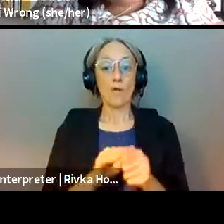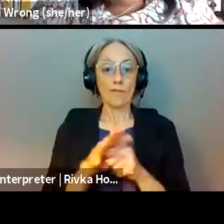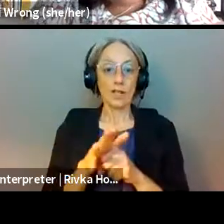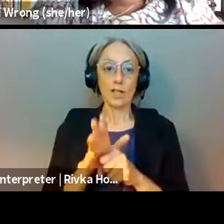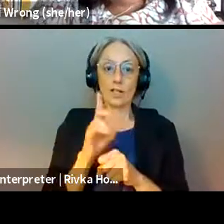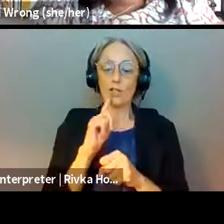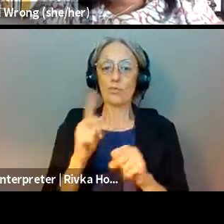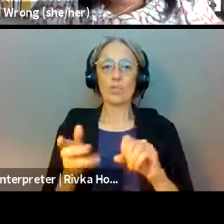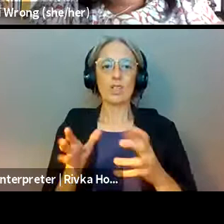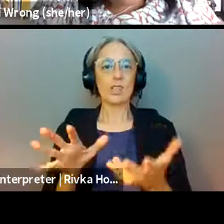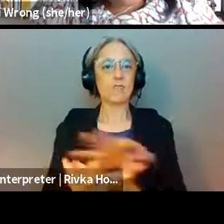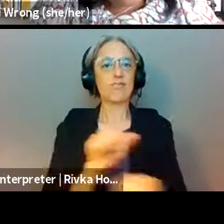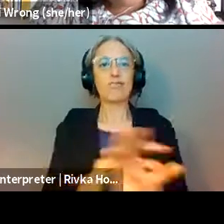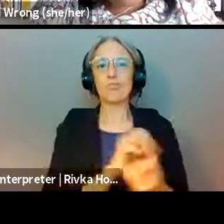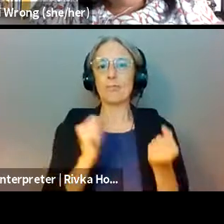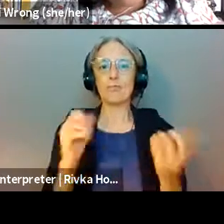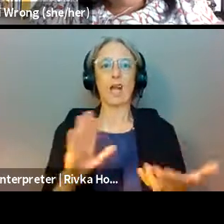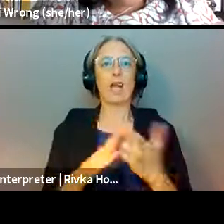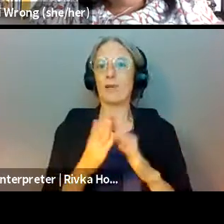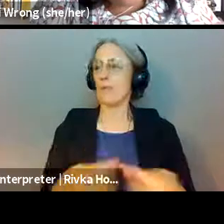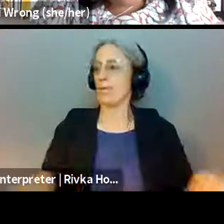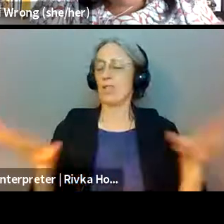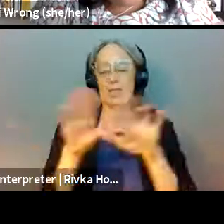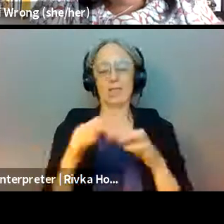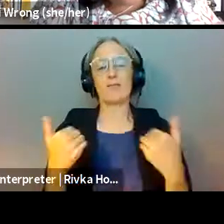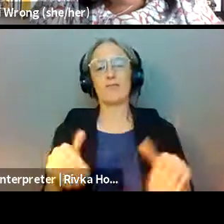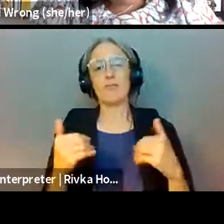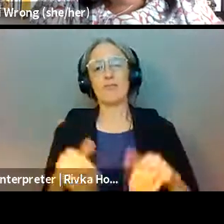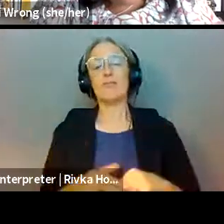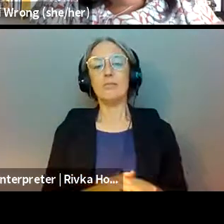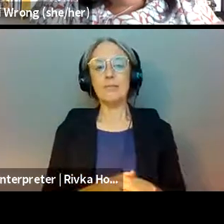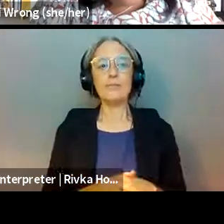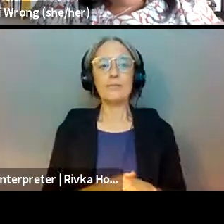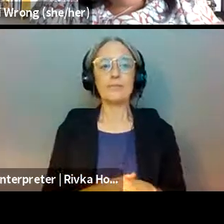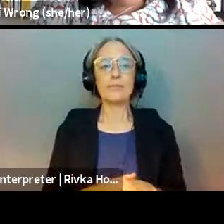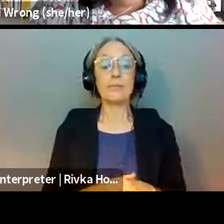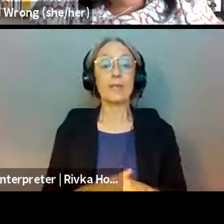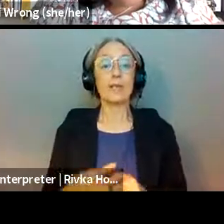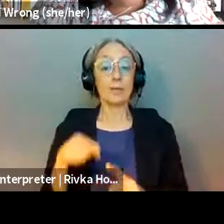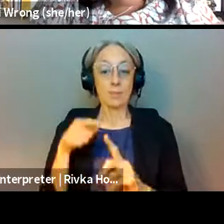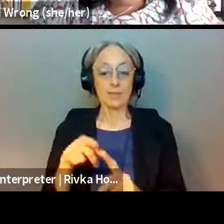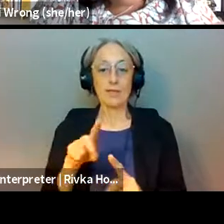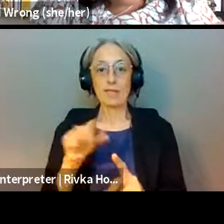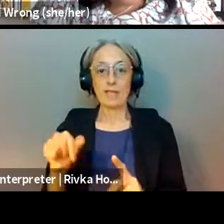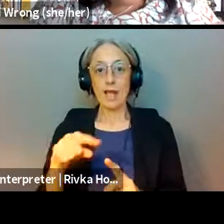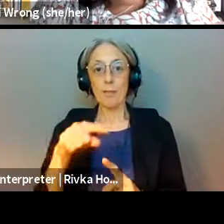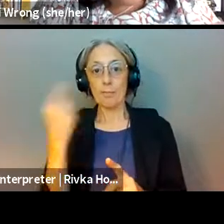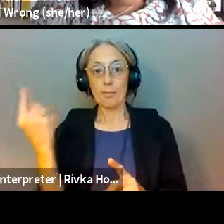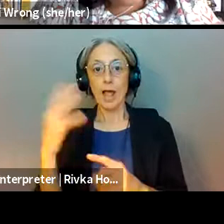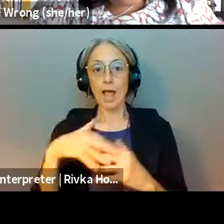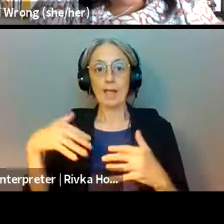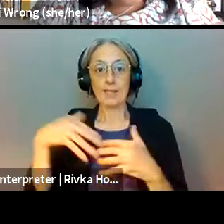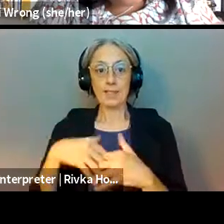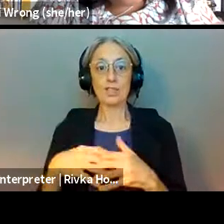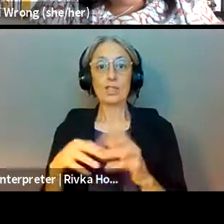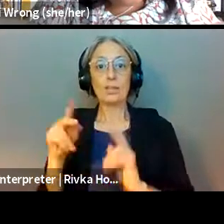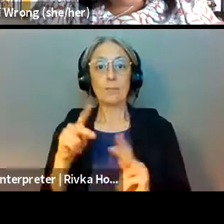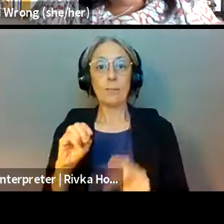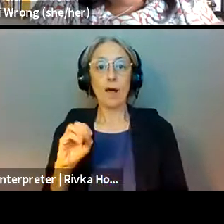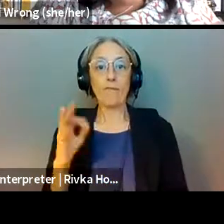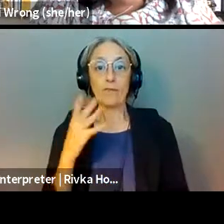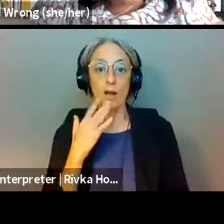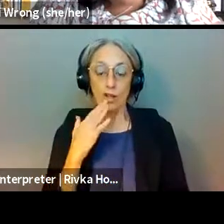of our communities, but in particular, disabled, Black, Indigenous people of color,